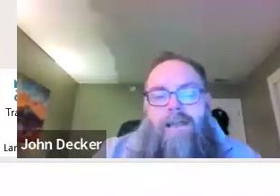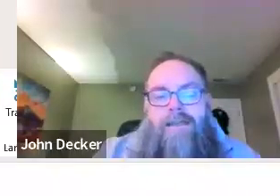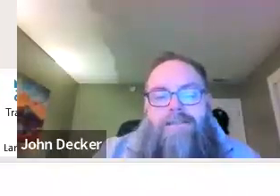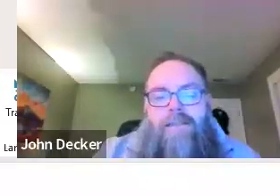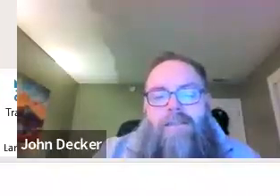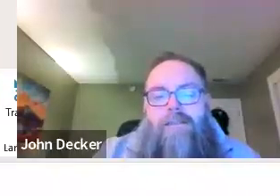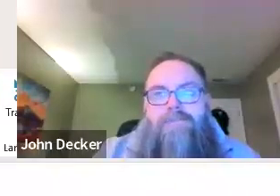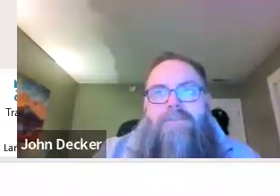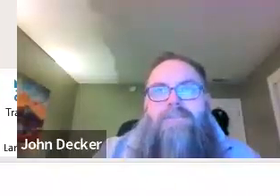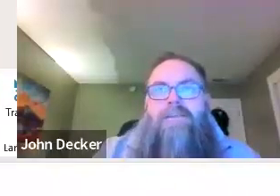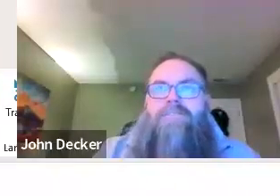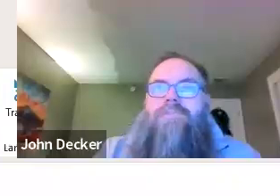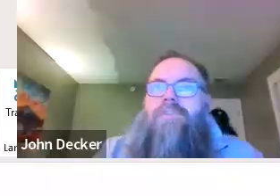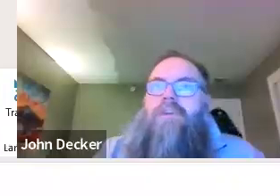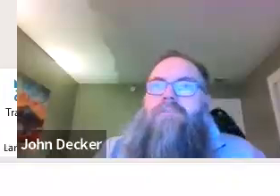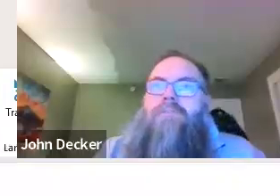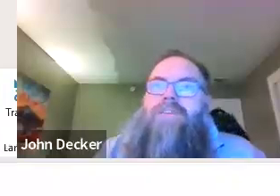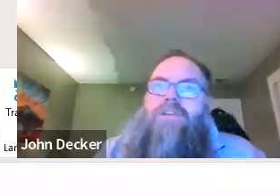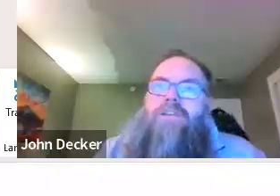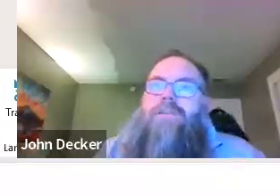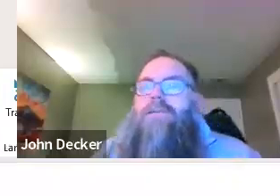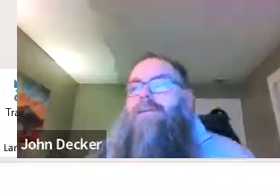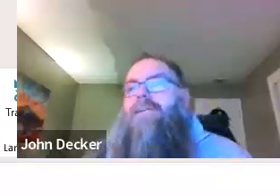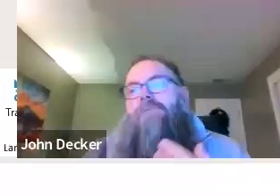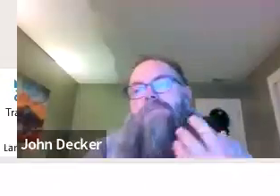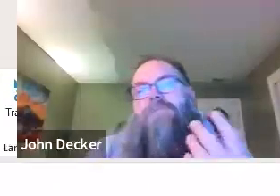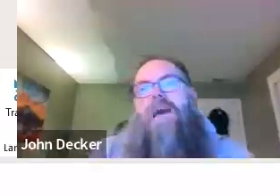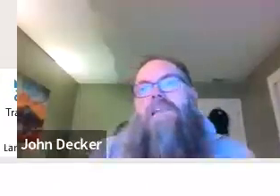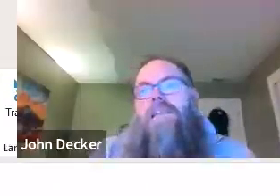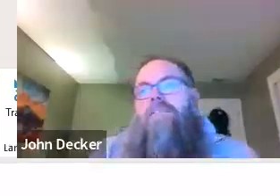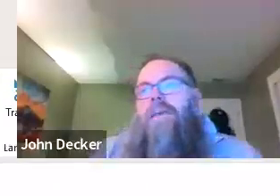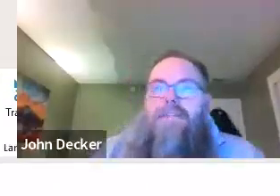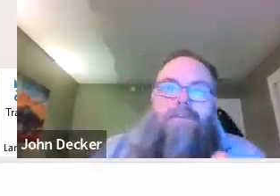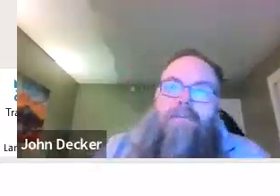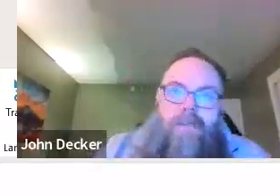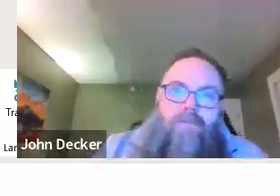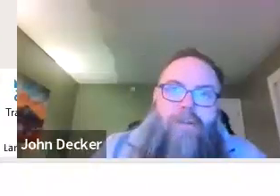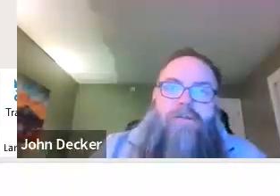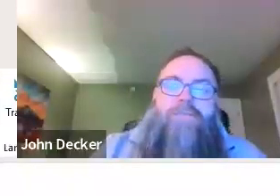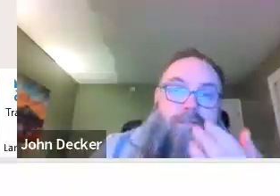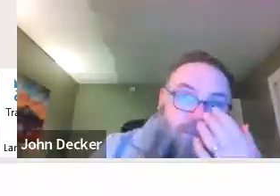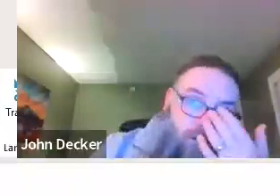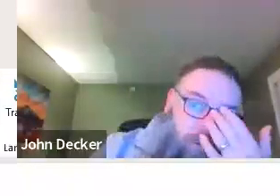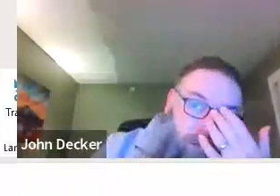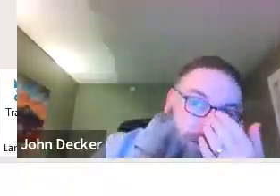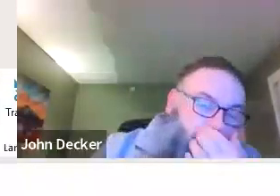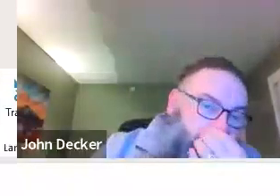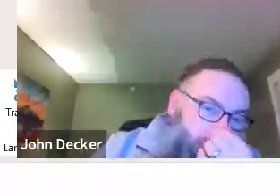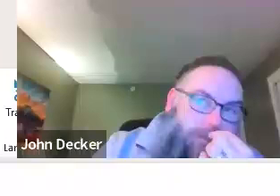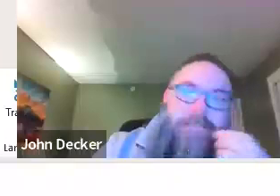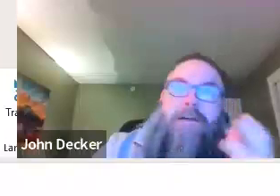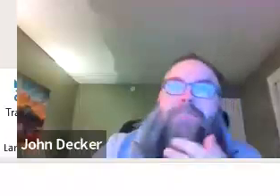lot of the highlights and gives some specific information that has not been given anywhere else. And